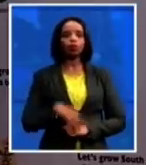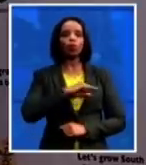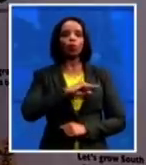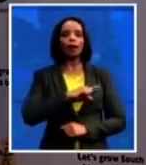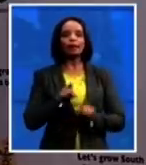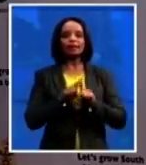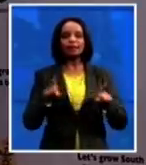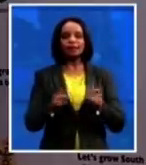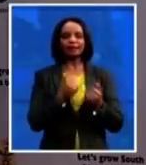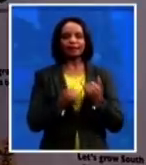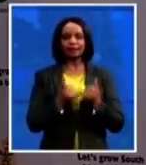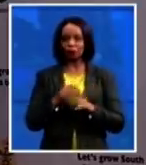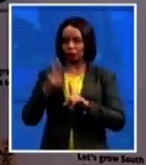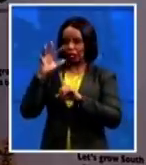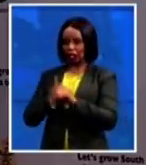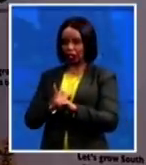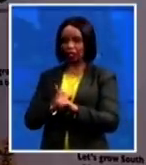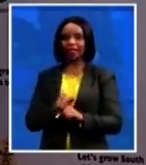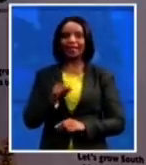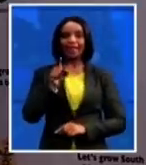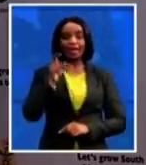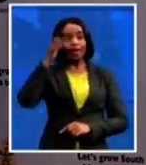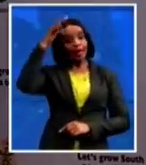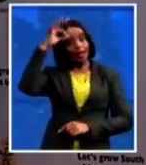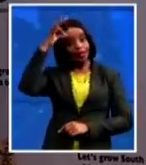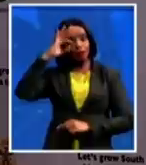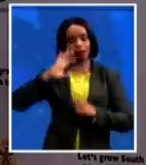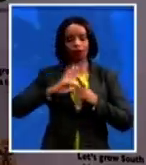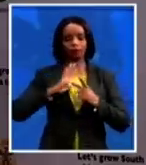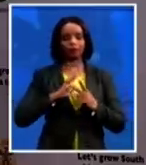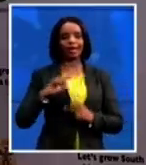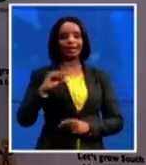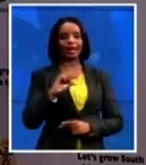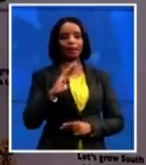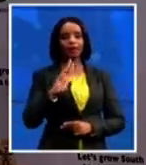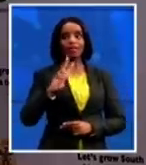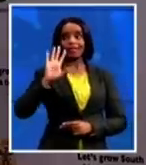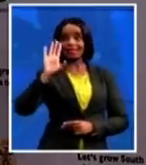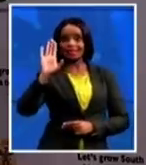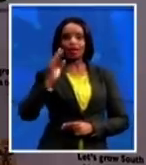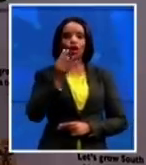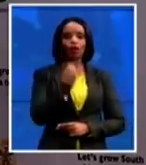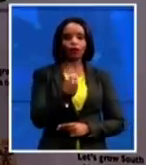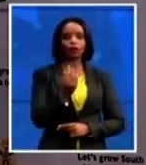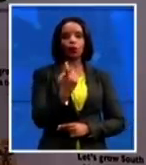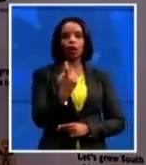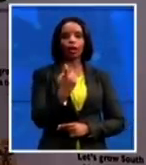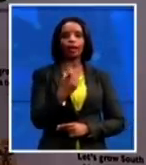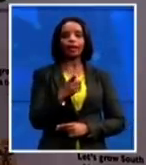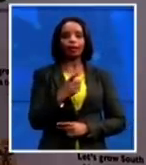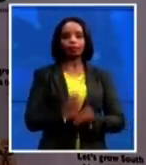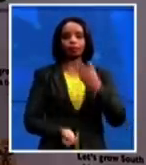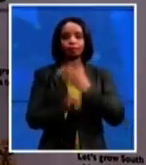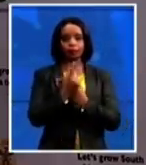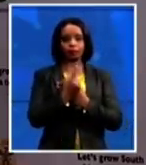government has 106 sexual offenses courts, and now moving to the introduction of statutory